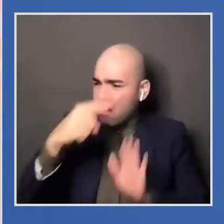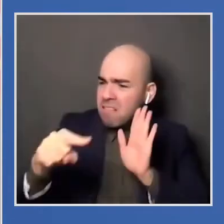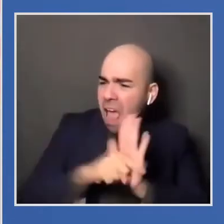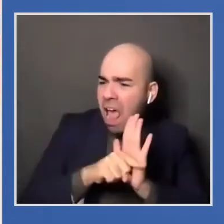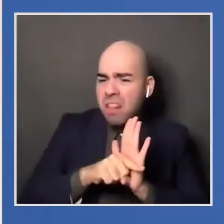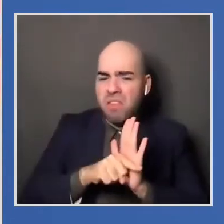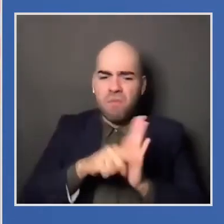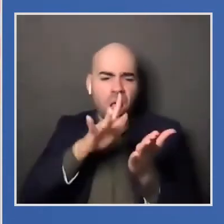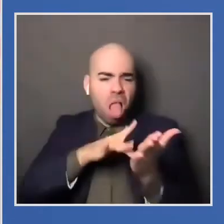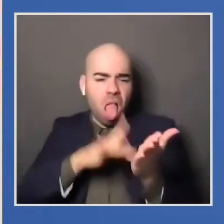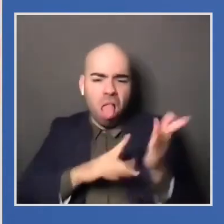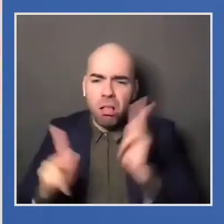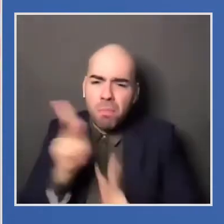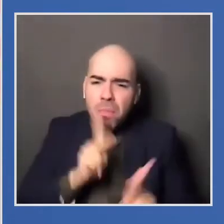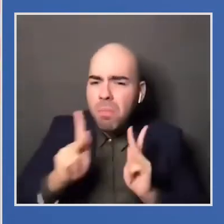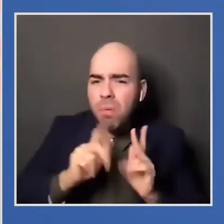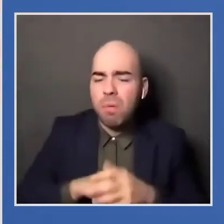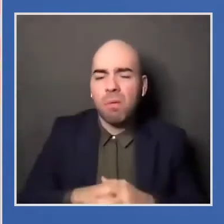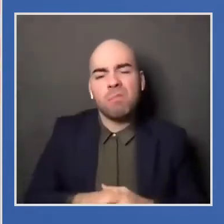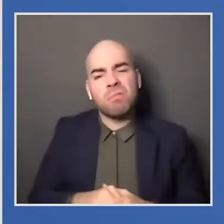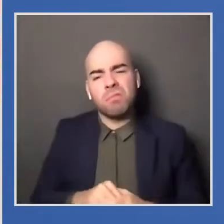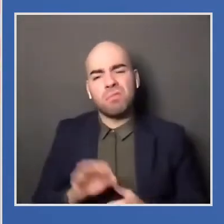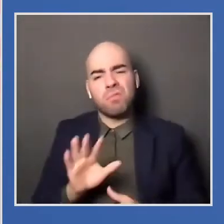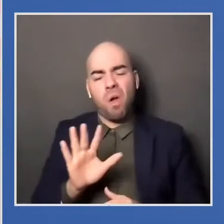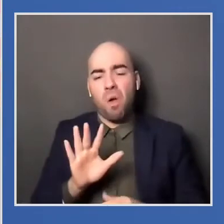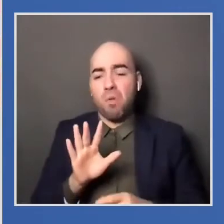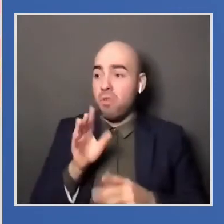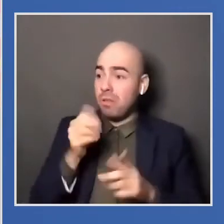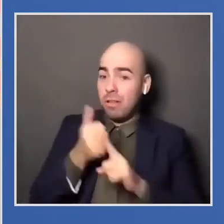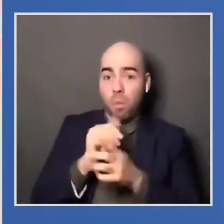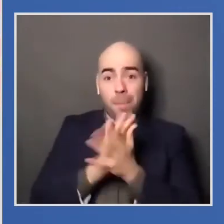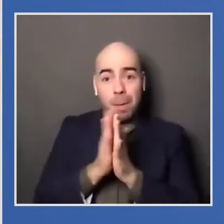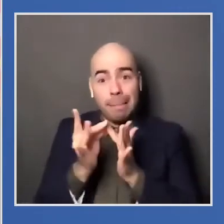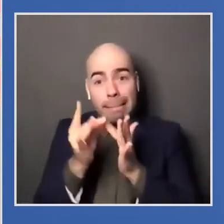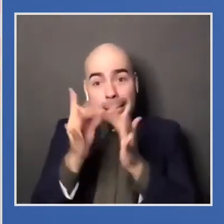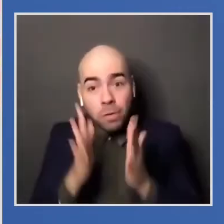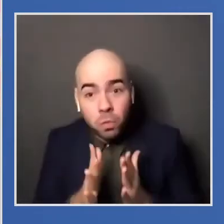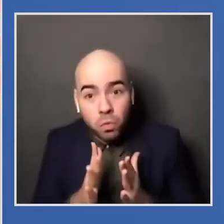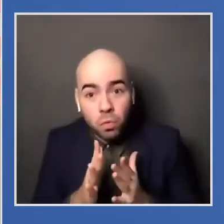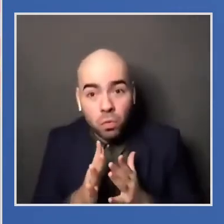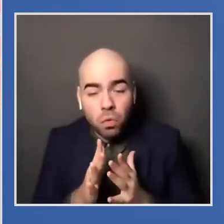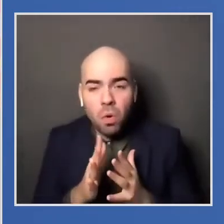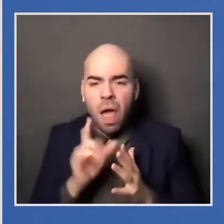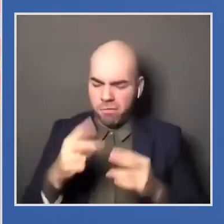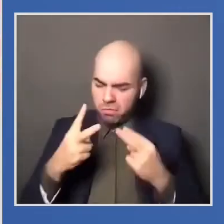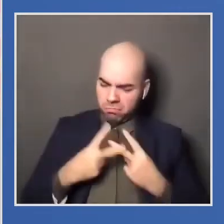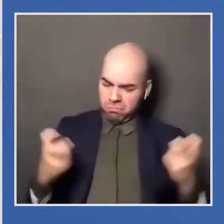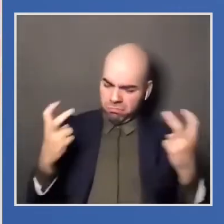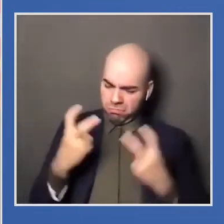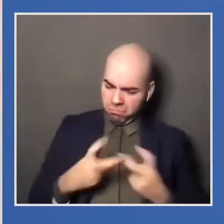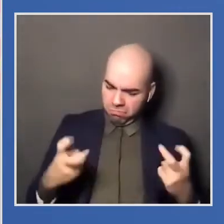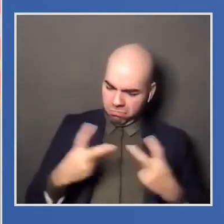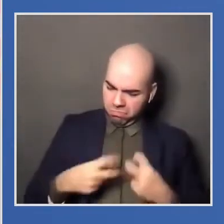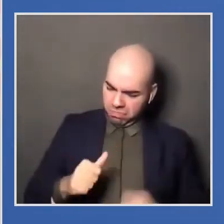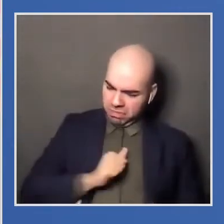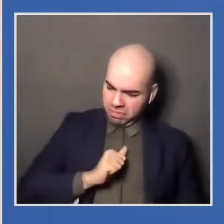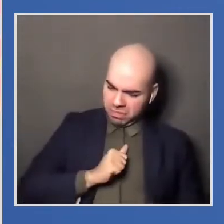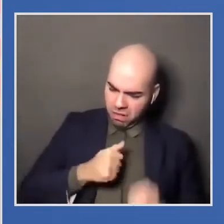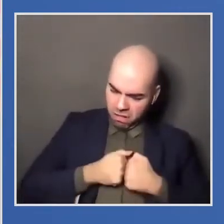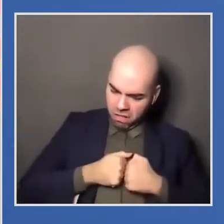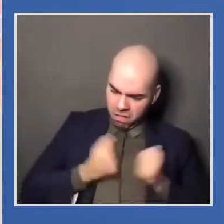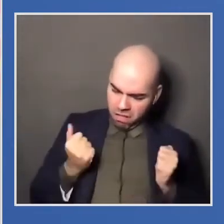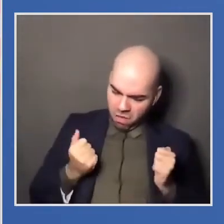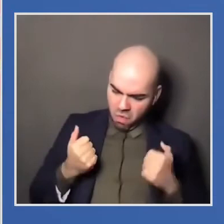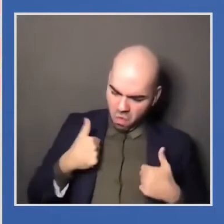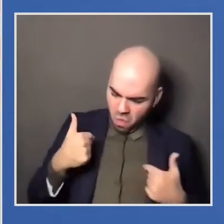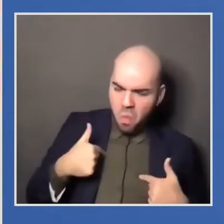lead, we do well to ask ourselves, why am I doing this? Why?